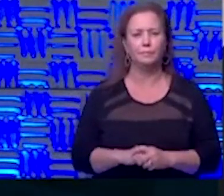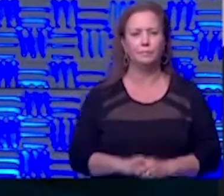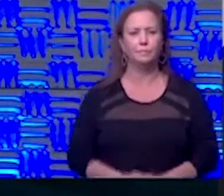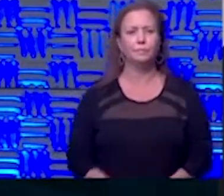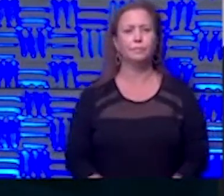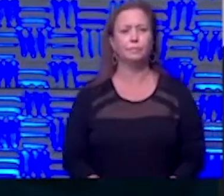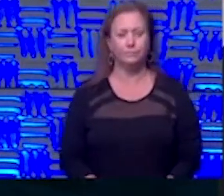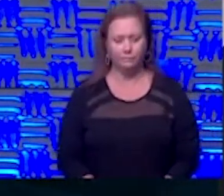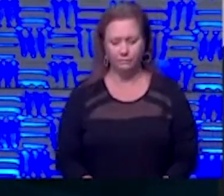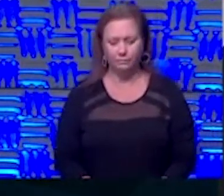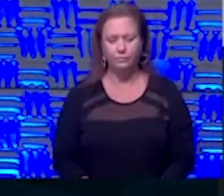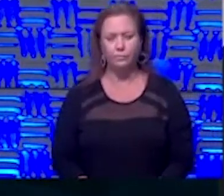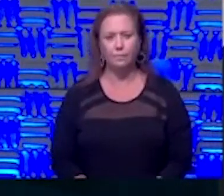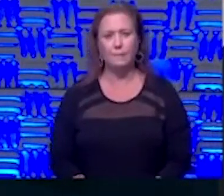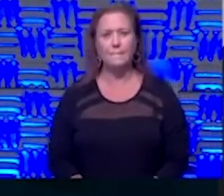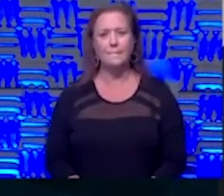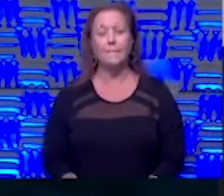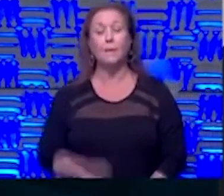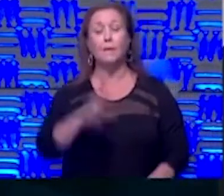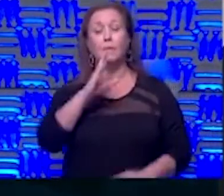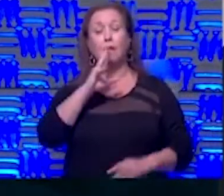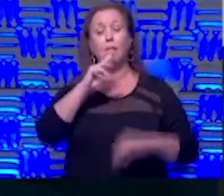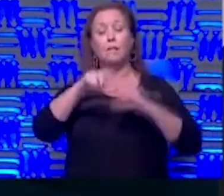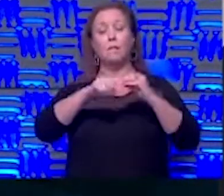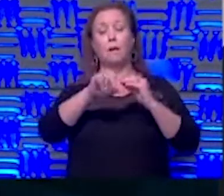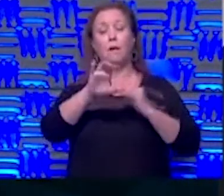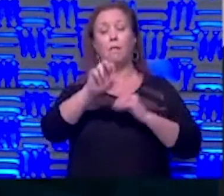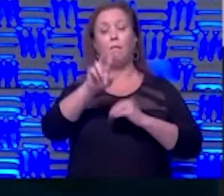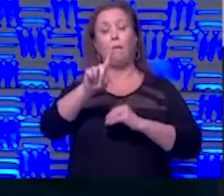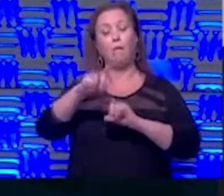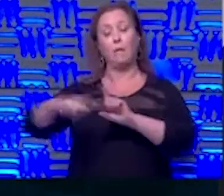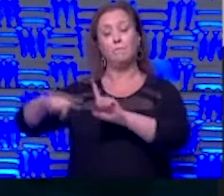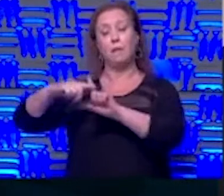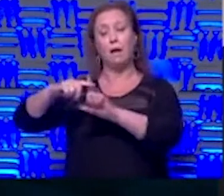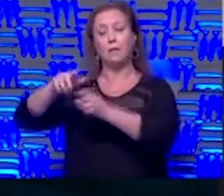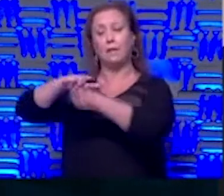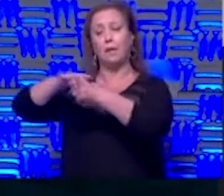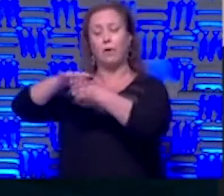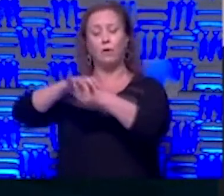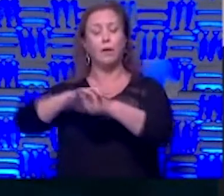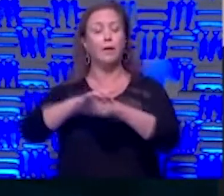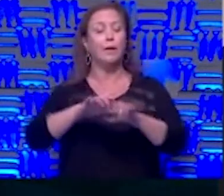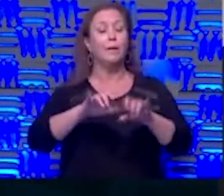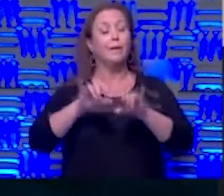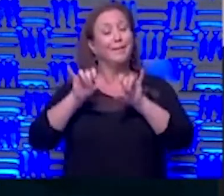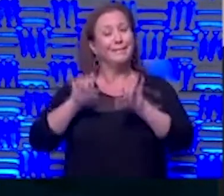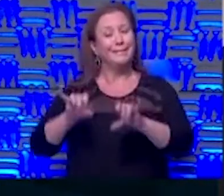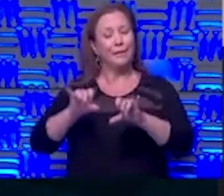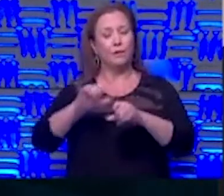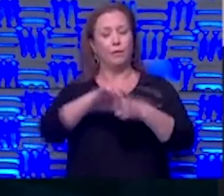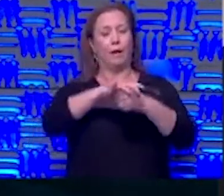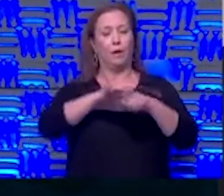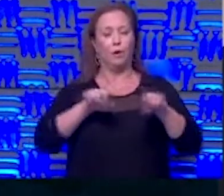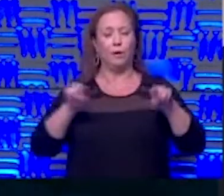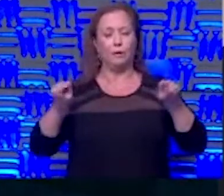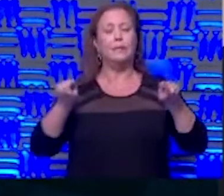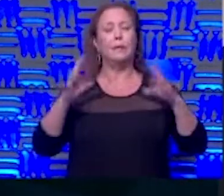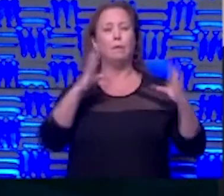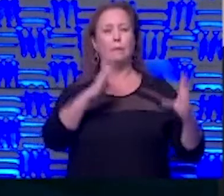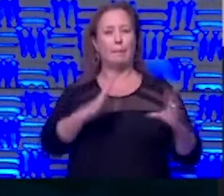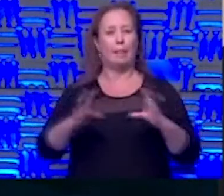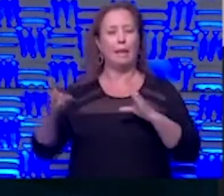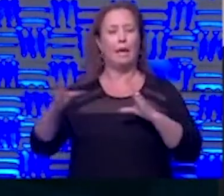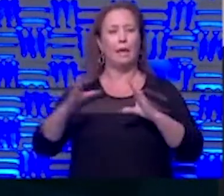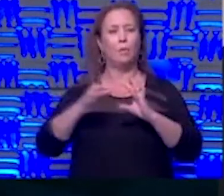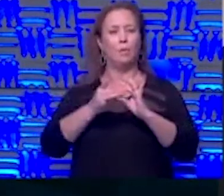Well, I talked a little bit about our COVID positive and in standard zones. That was part of a plan that we